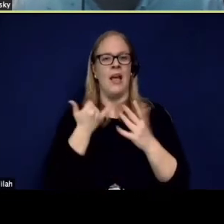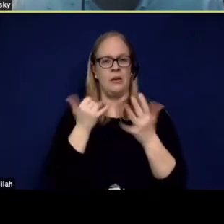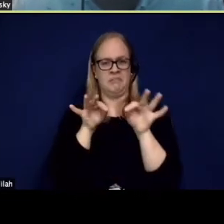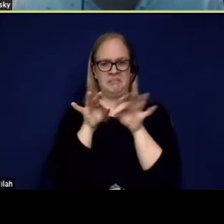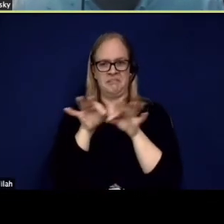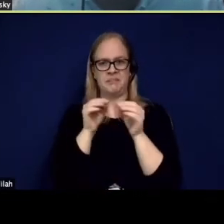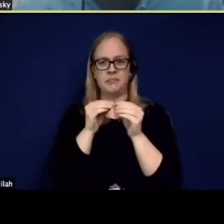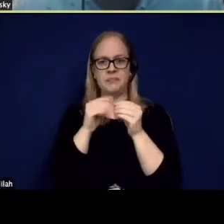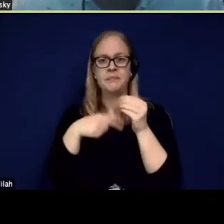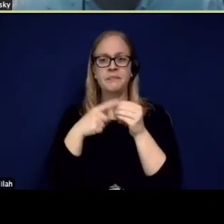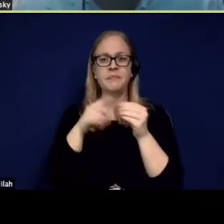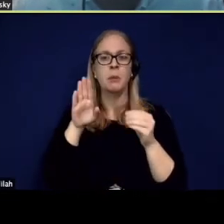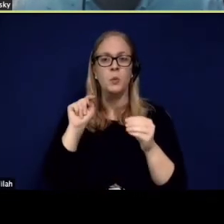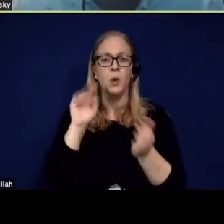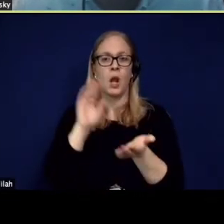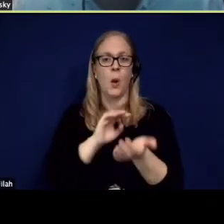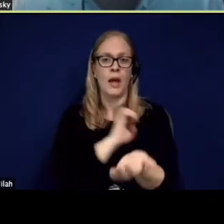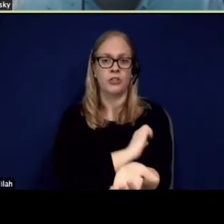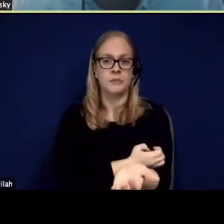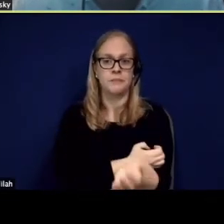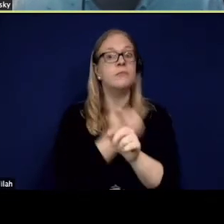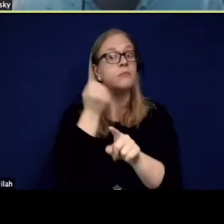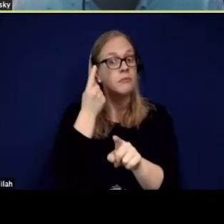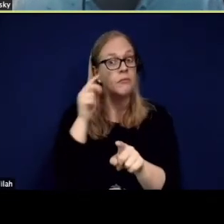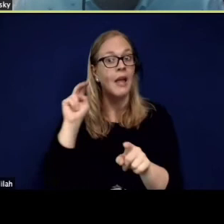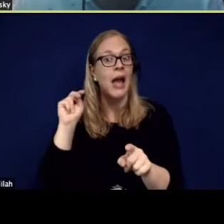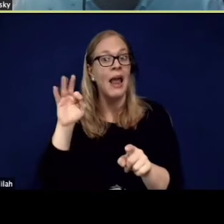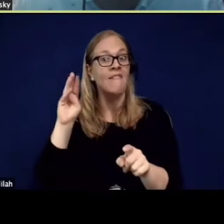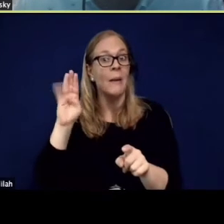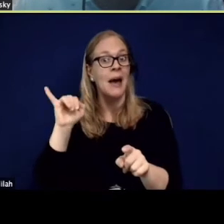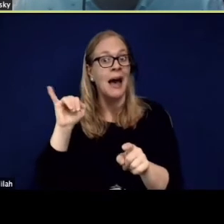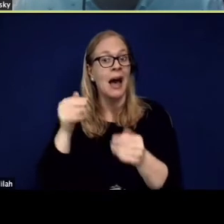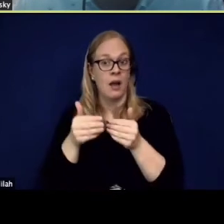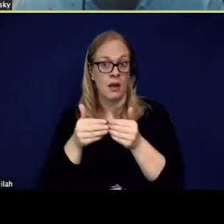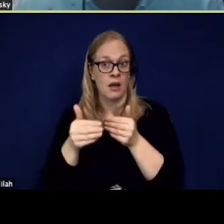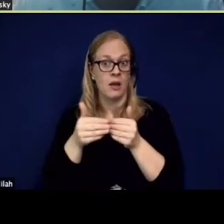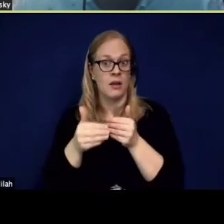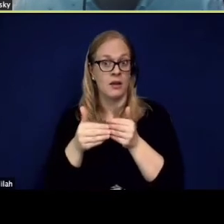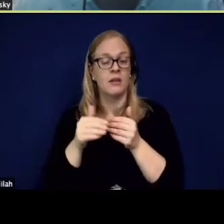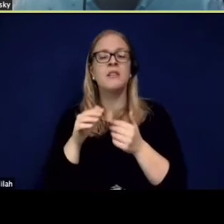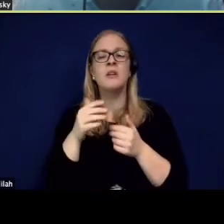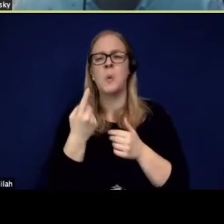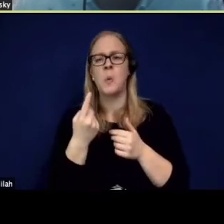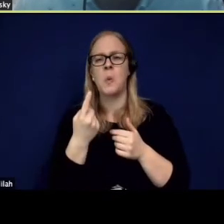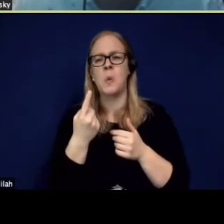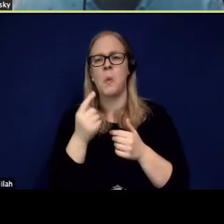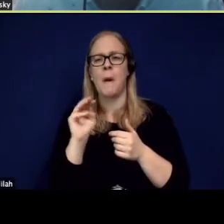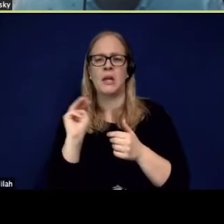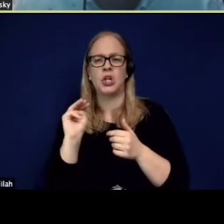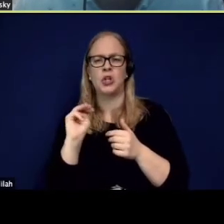only a distance of 3 feet, it can go up to 30, 60 feet away.